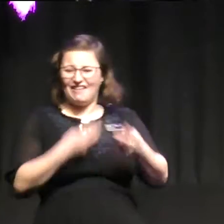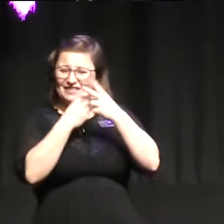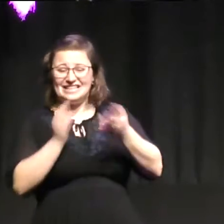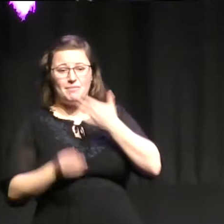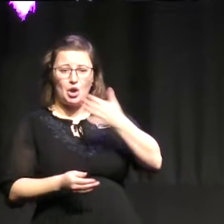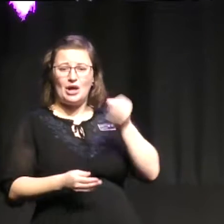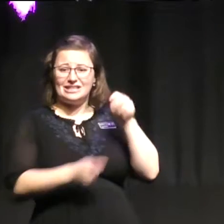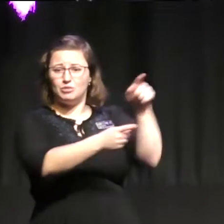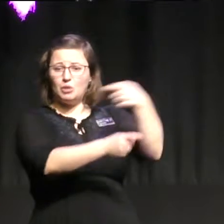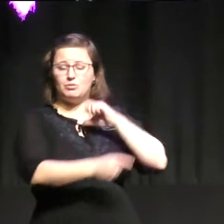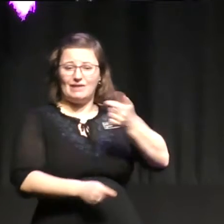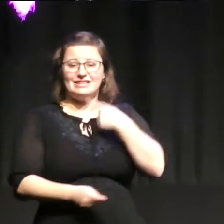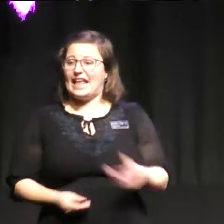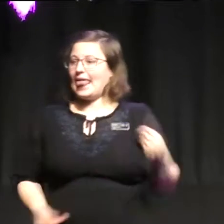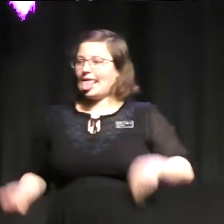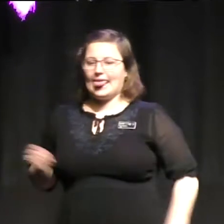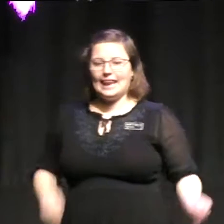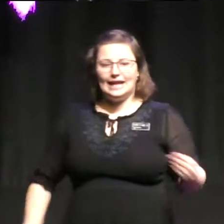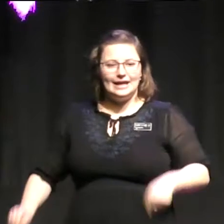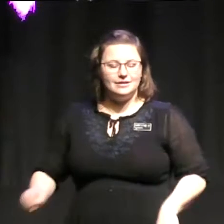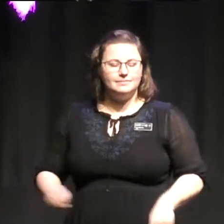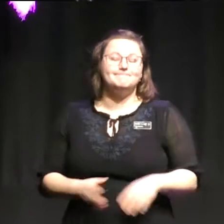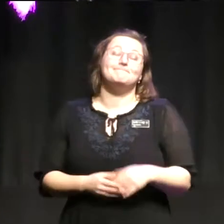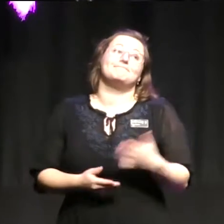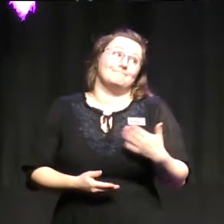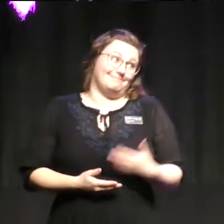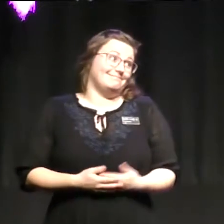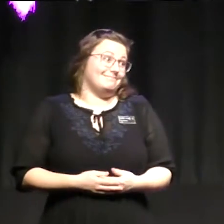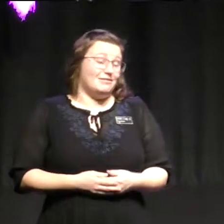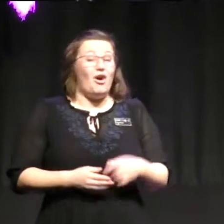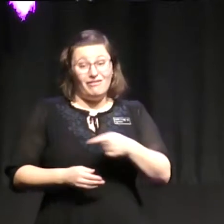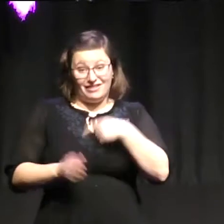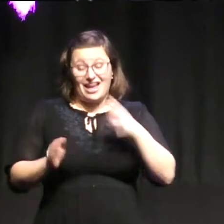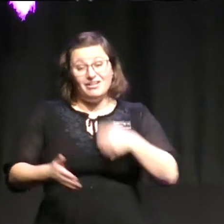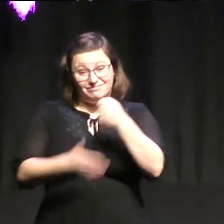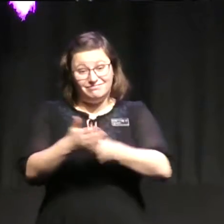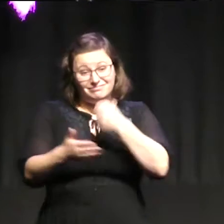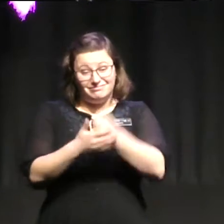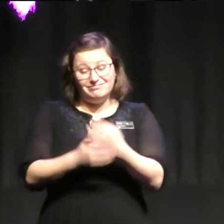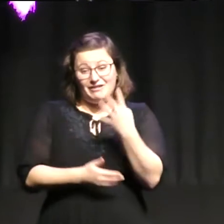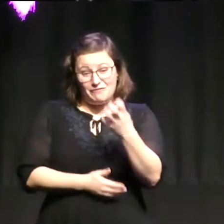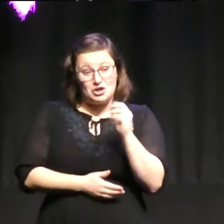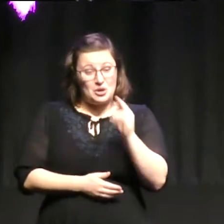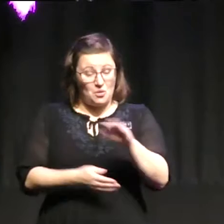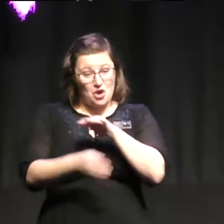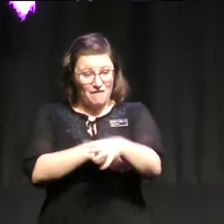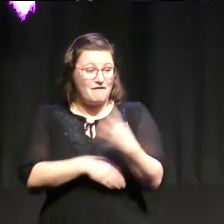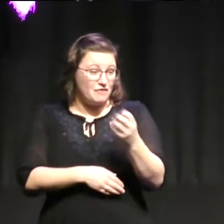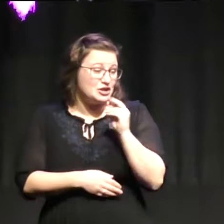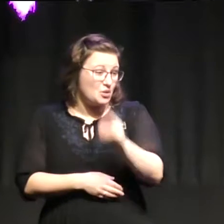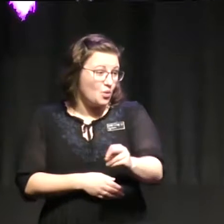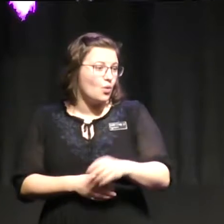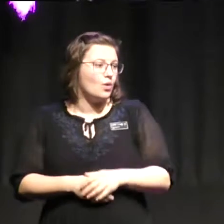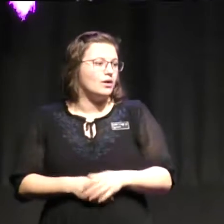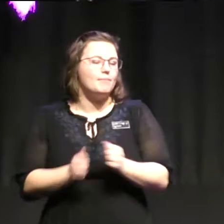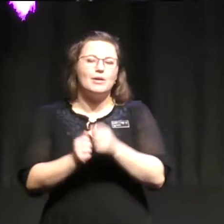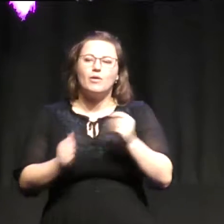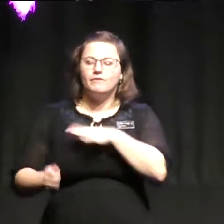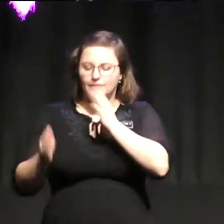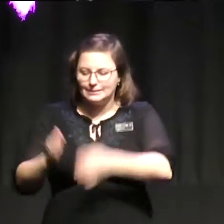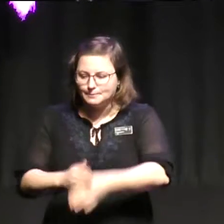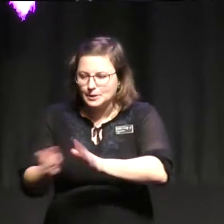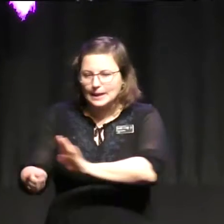I think it's taken us almost 4 decades where you build your members' own